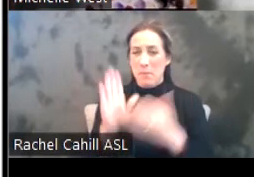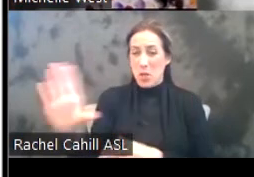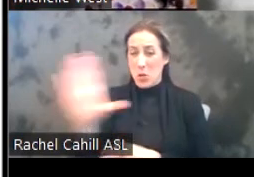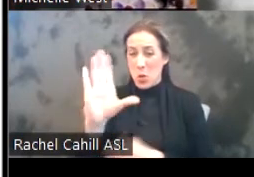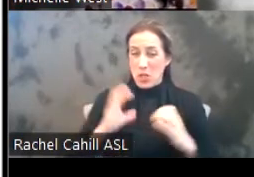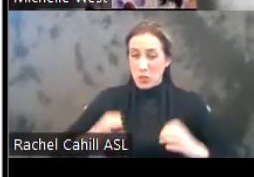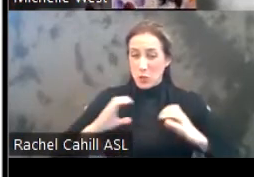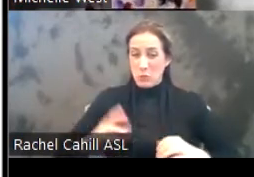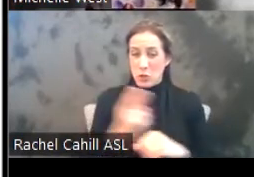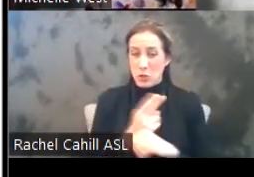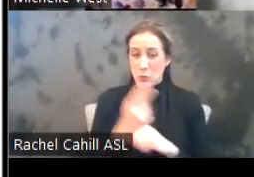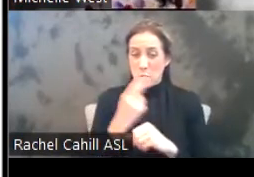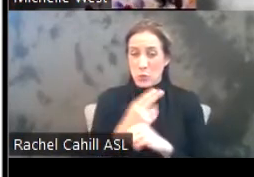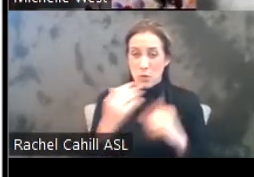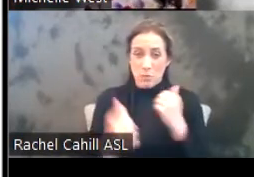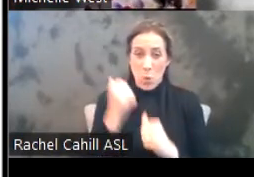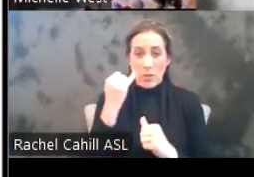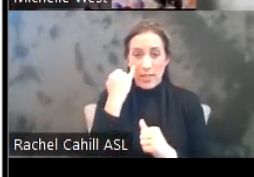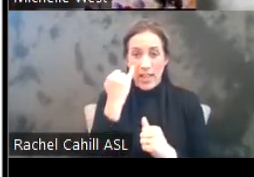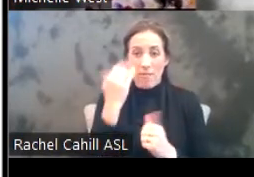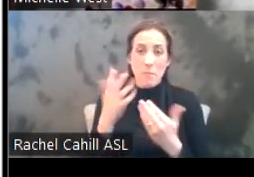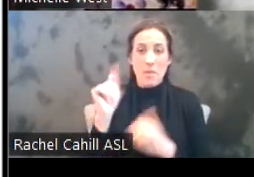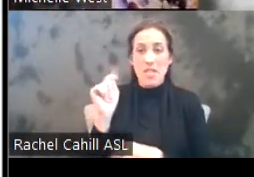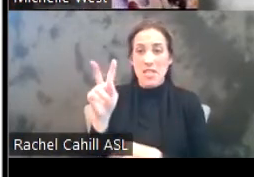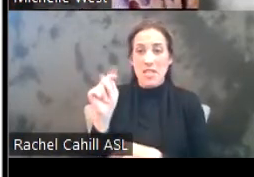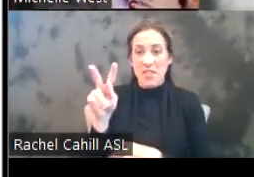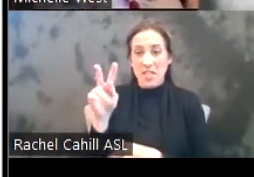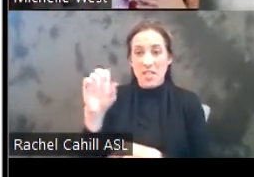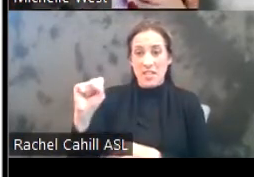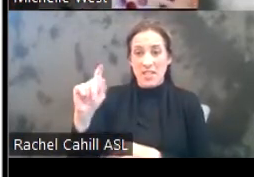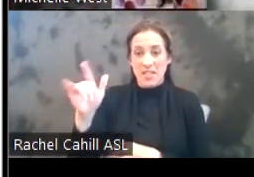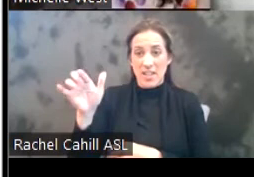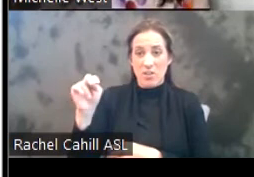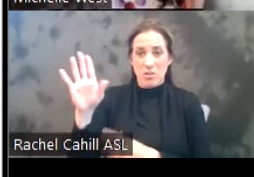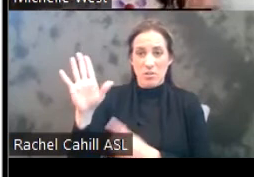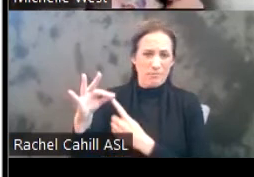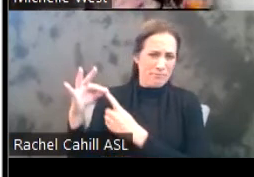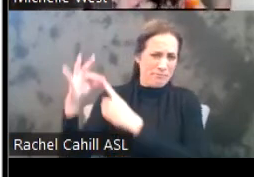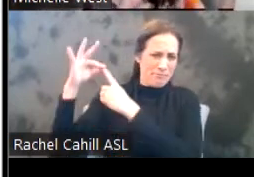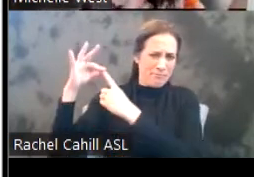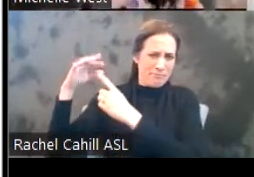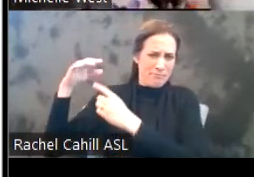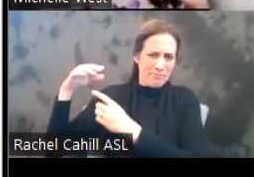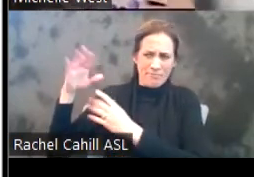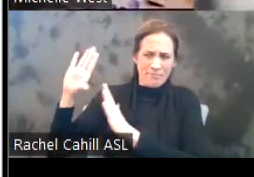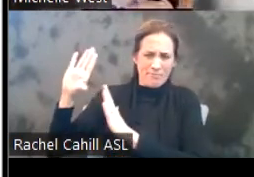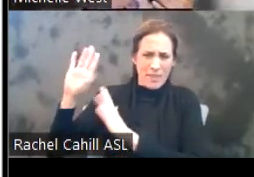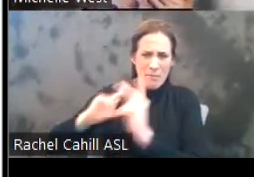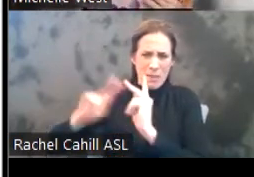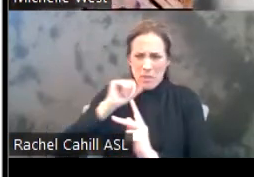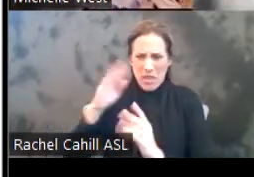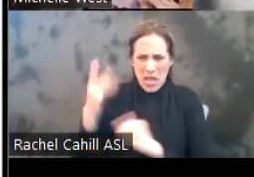to. If there's like a TV station that's sort of this niche thing that not many people look at, I would focus on the big ones